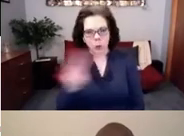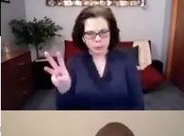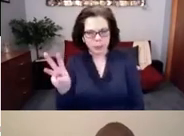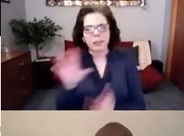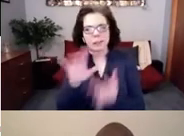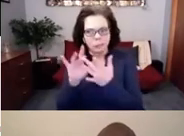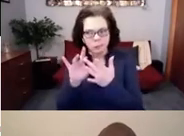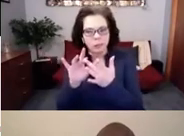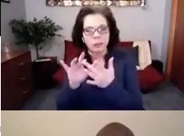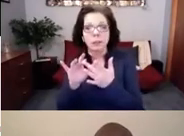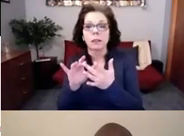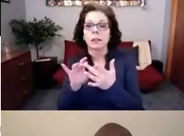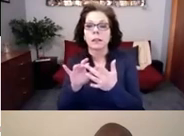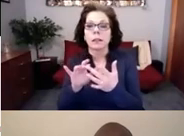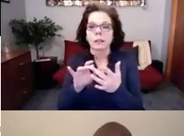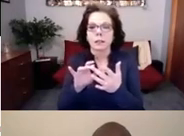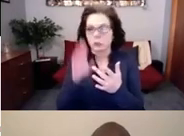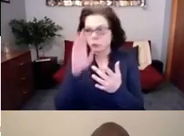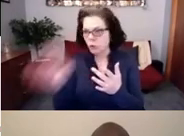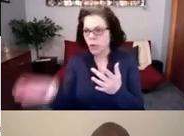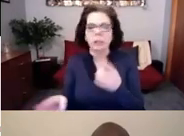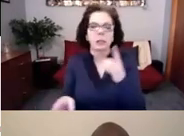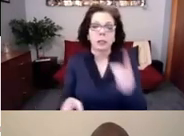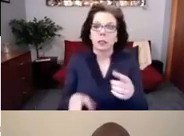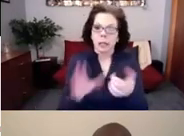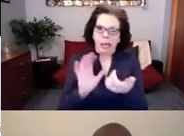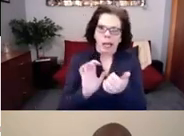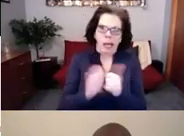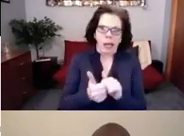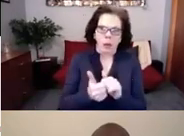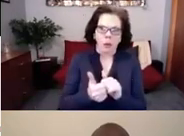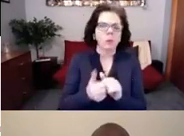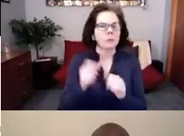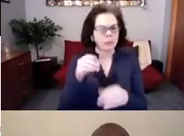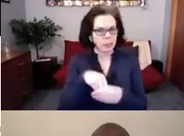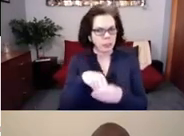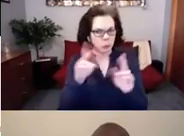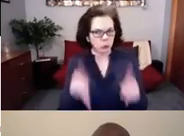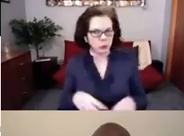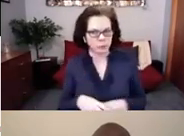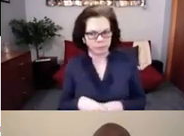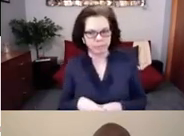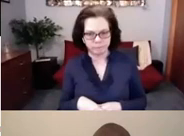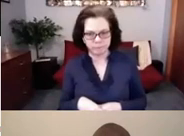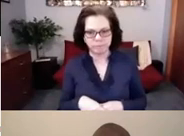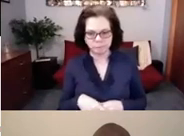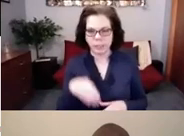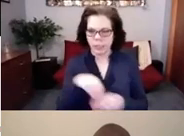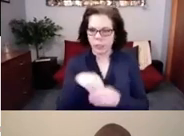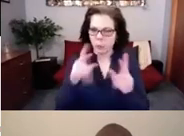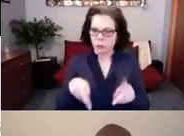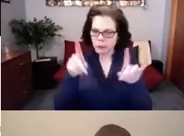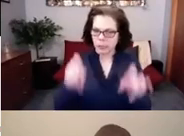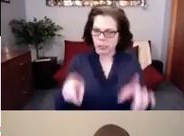my child participate? Right now, the exams are slated for in-person administrations, and